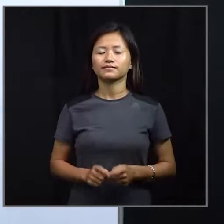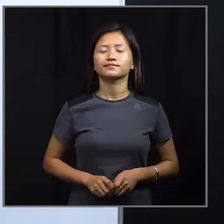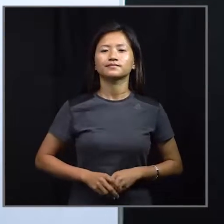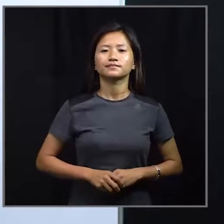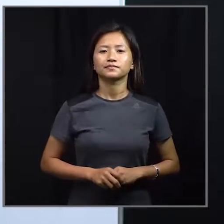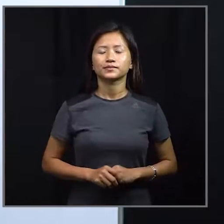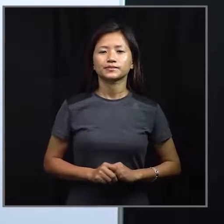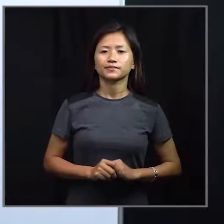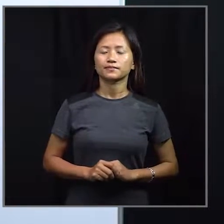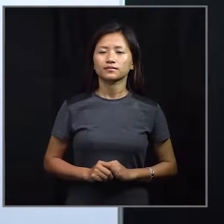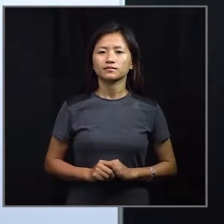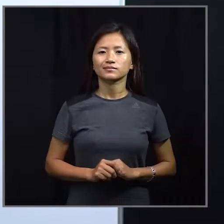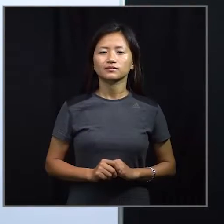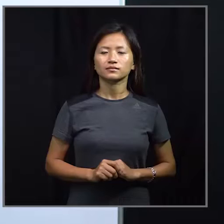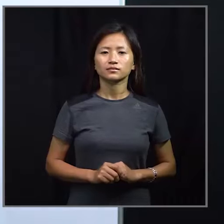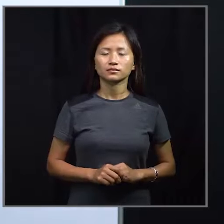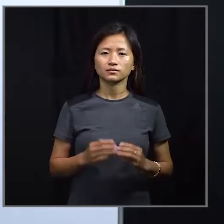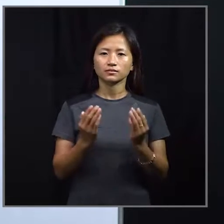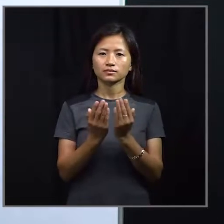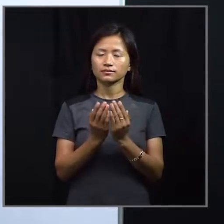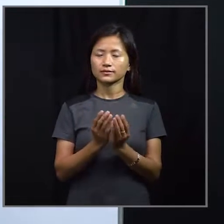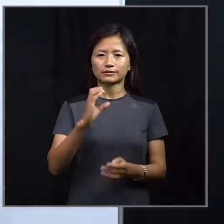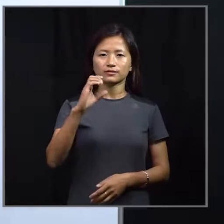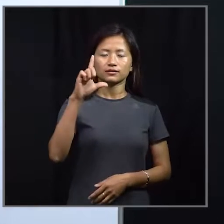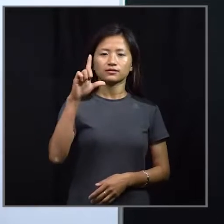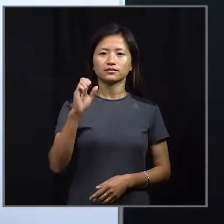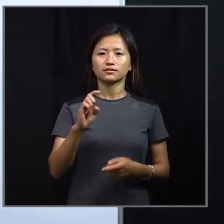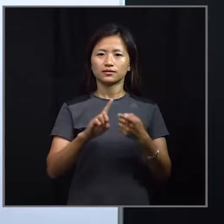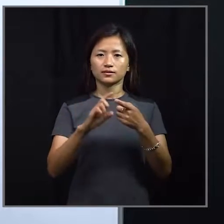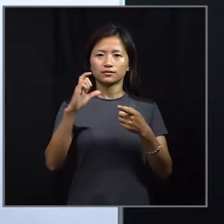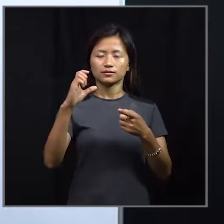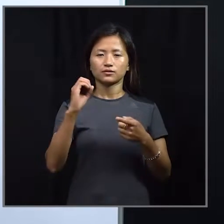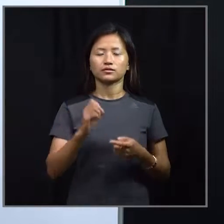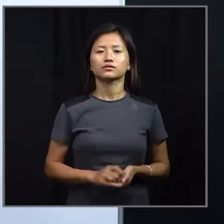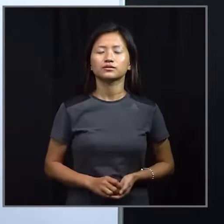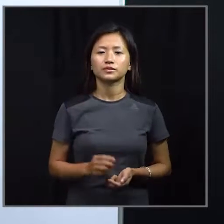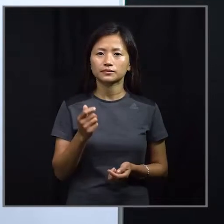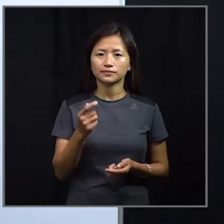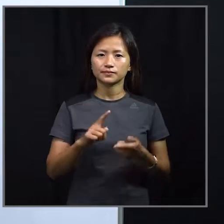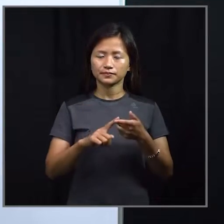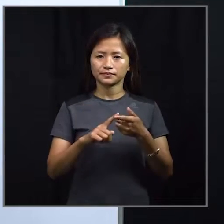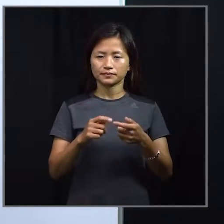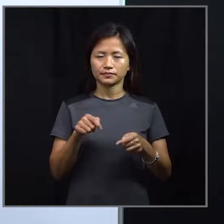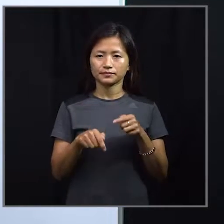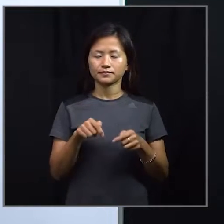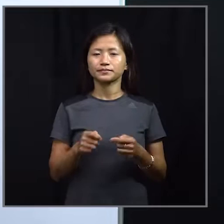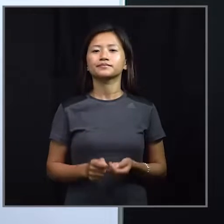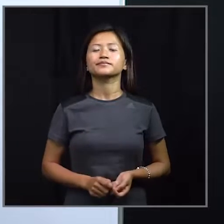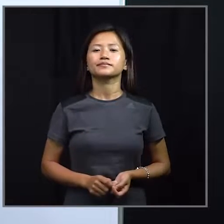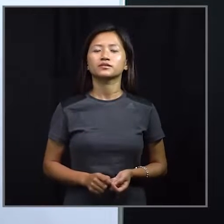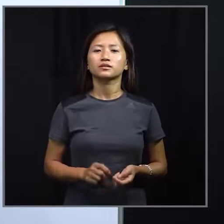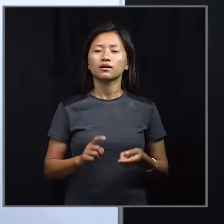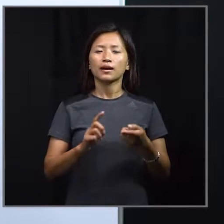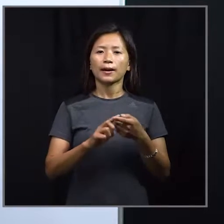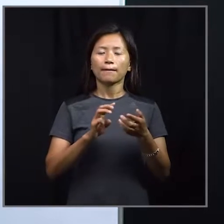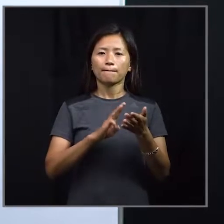So in class 11 economics, we have two parts. One is microeconomics, that's